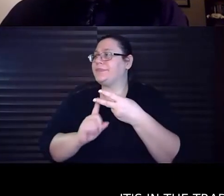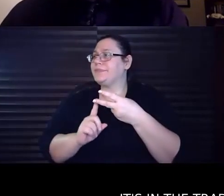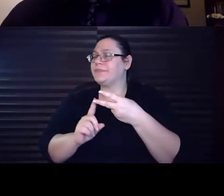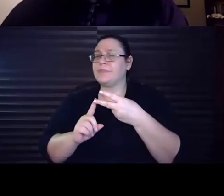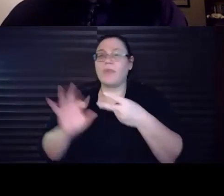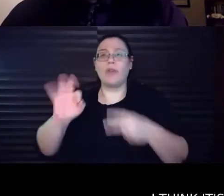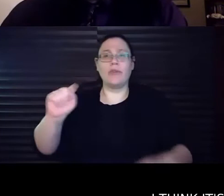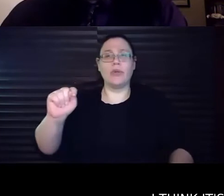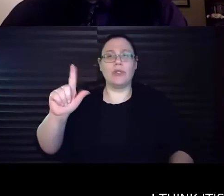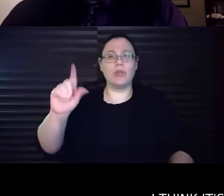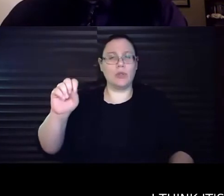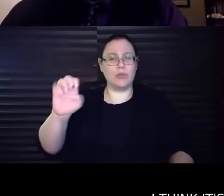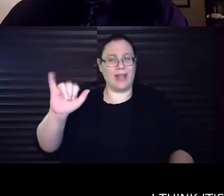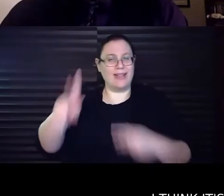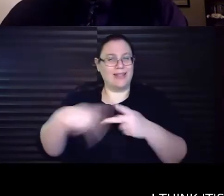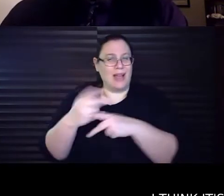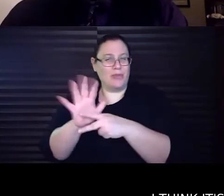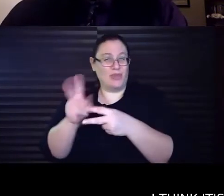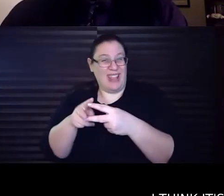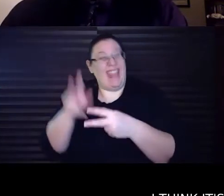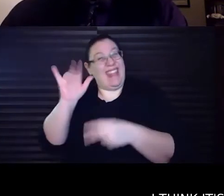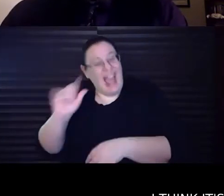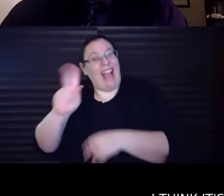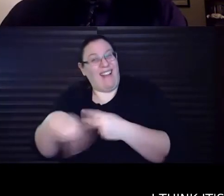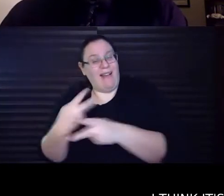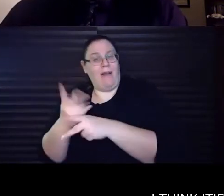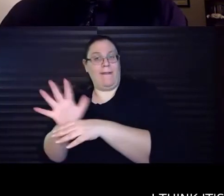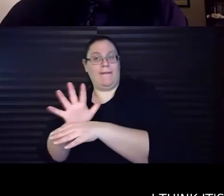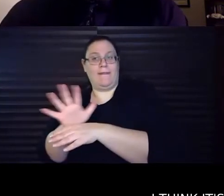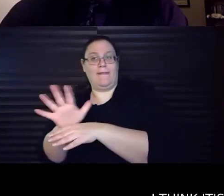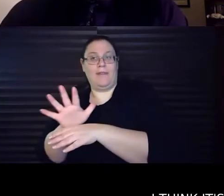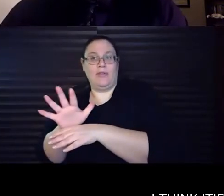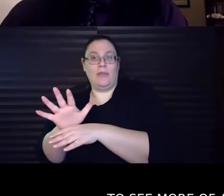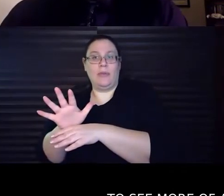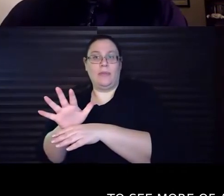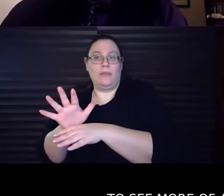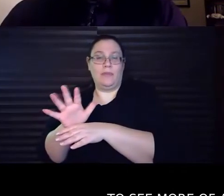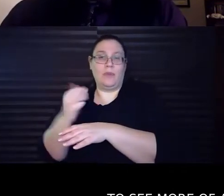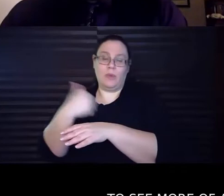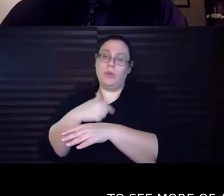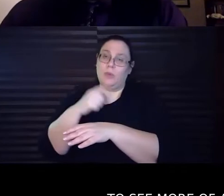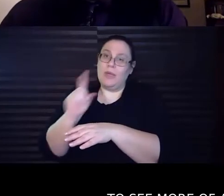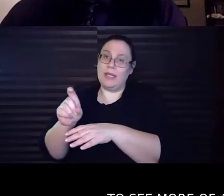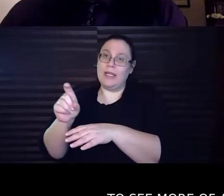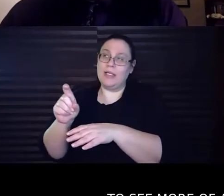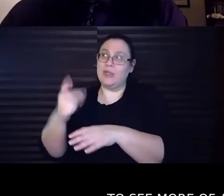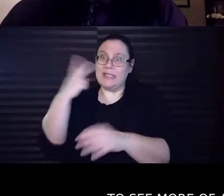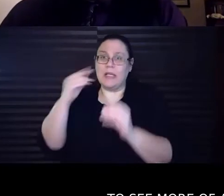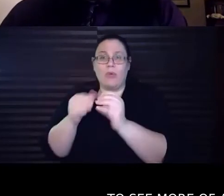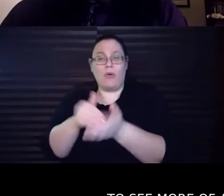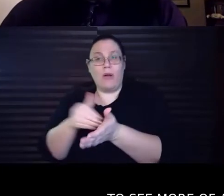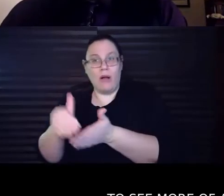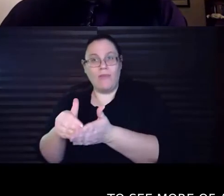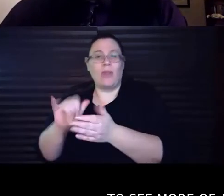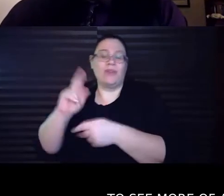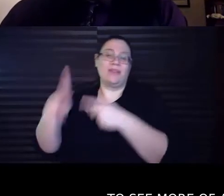Footloose, that kind of thing. I think it's those type of films that we need to be seeing more of, and those kind of